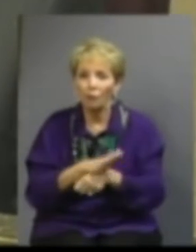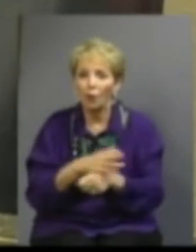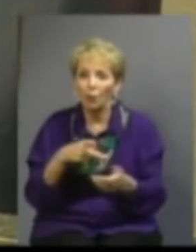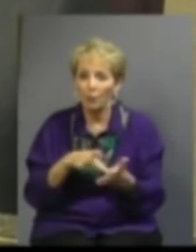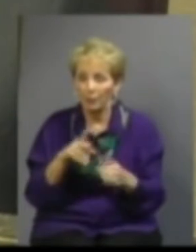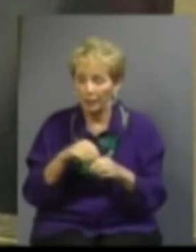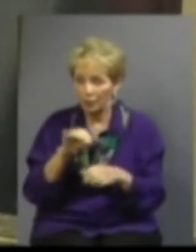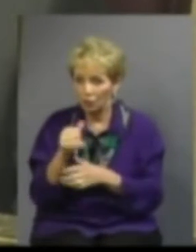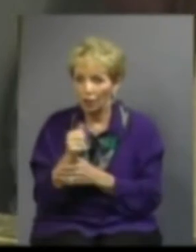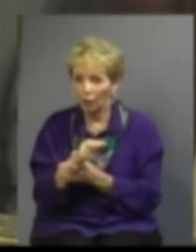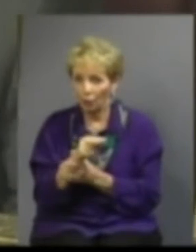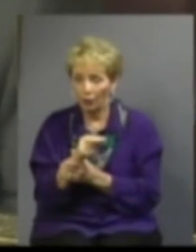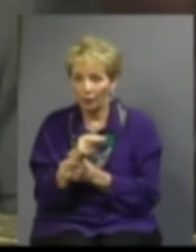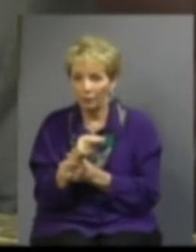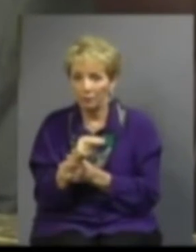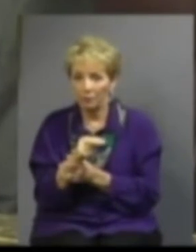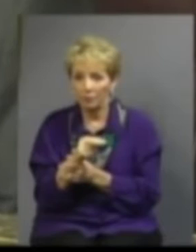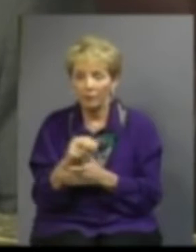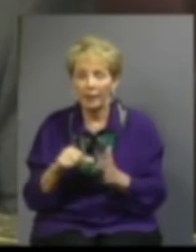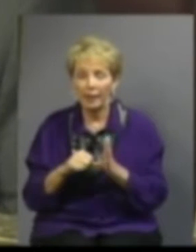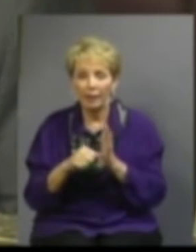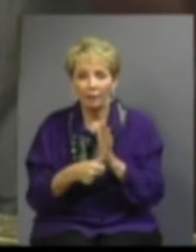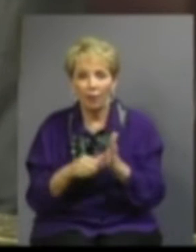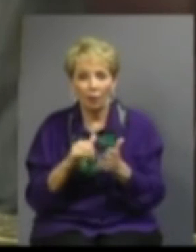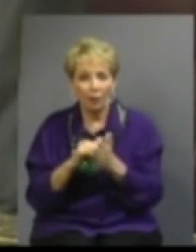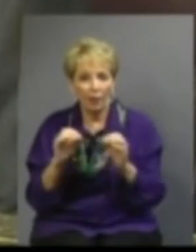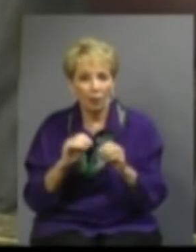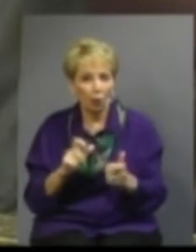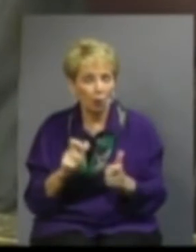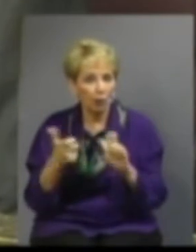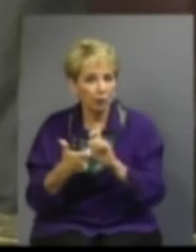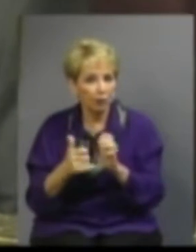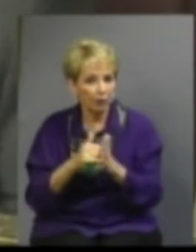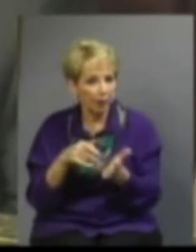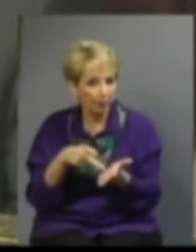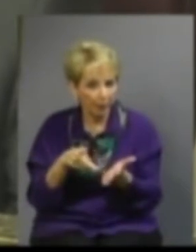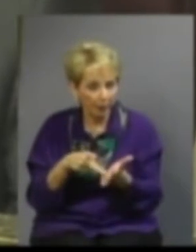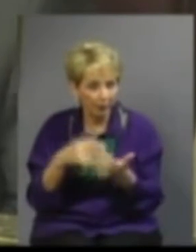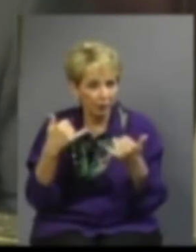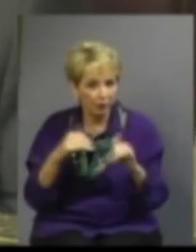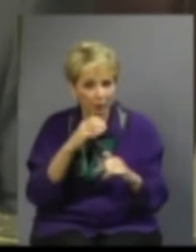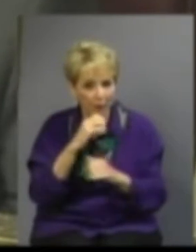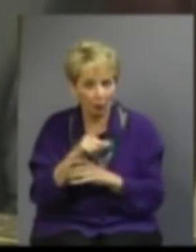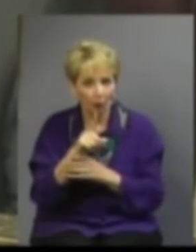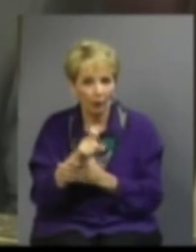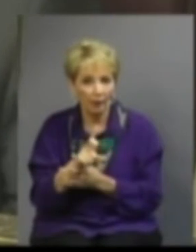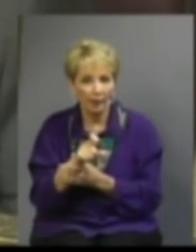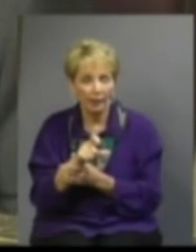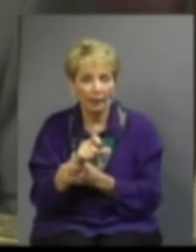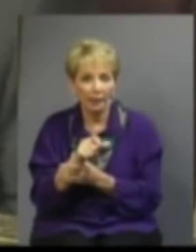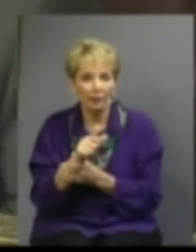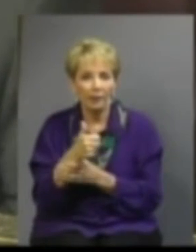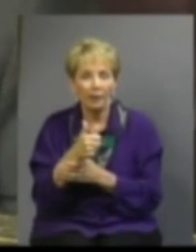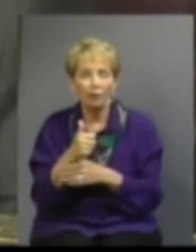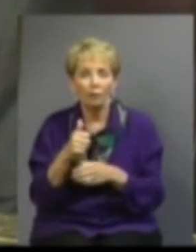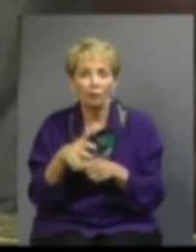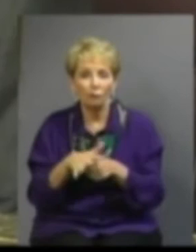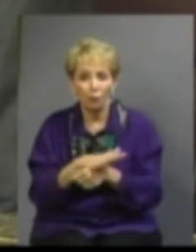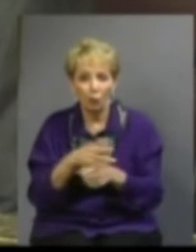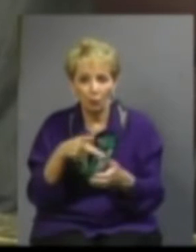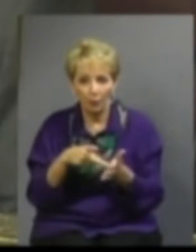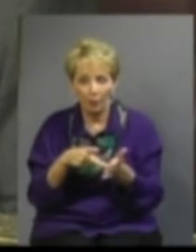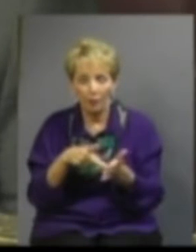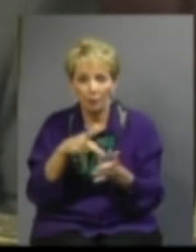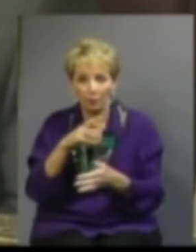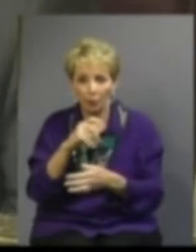in January. Let me emphasize, this would involve no change of the payments. There would still be 110 full payments of principal and